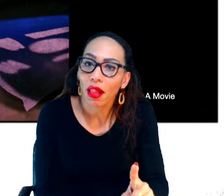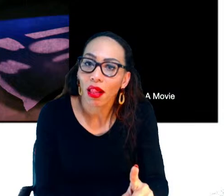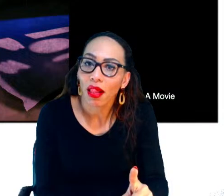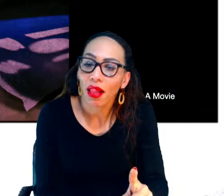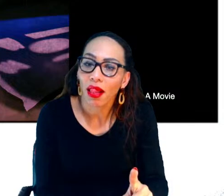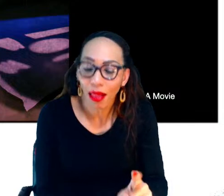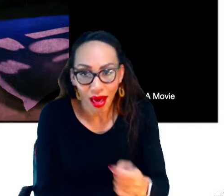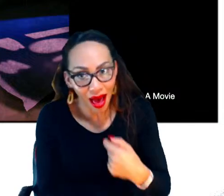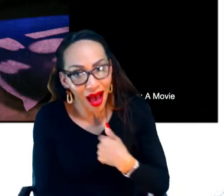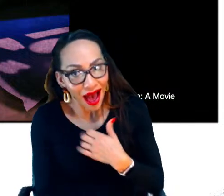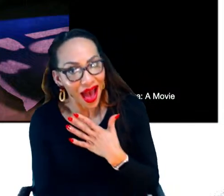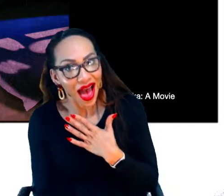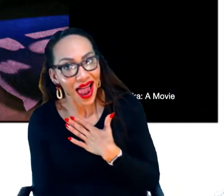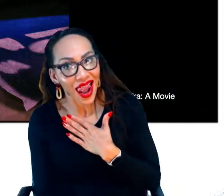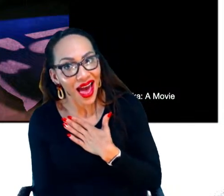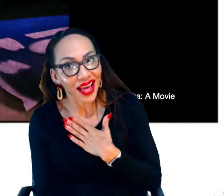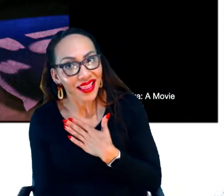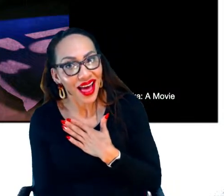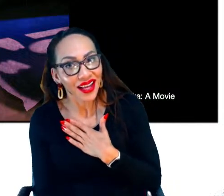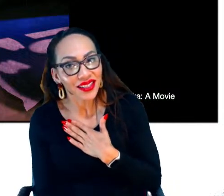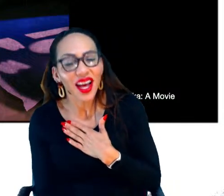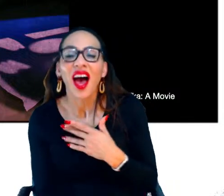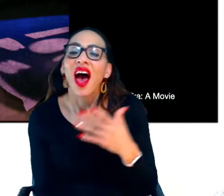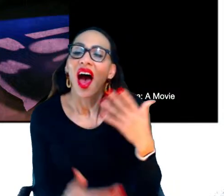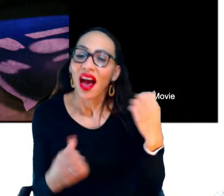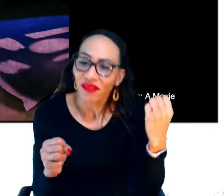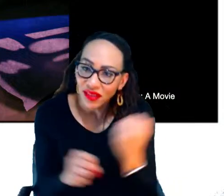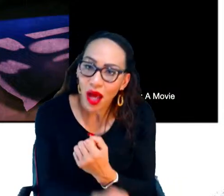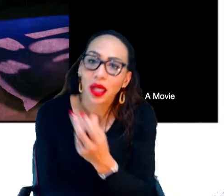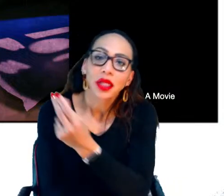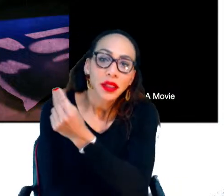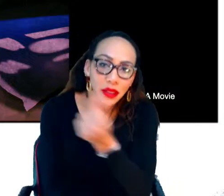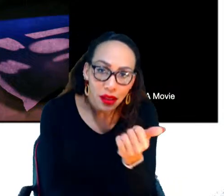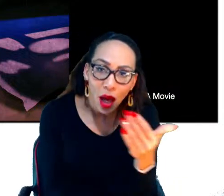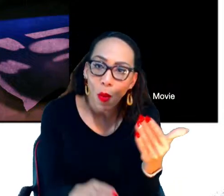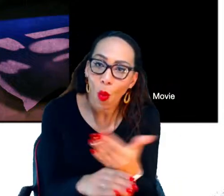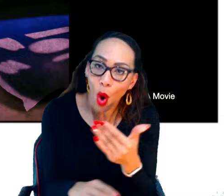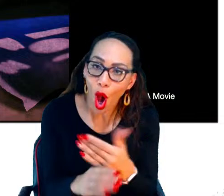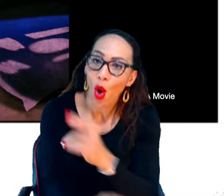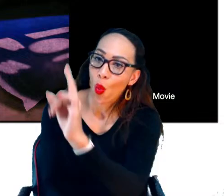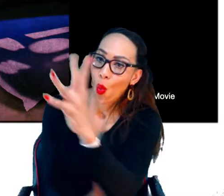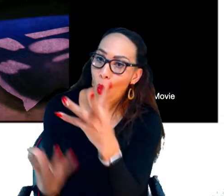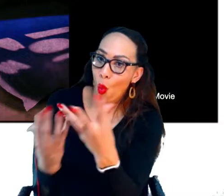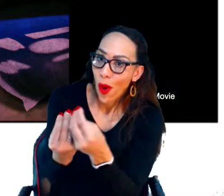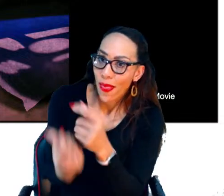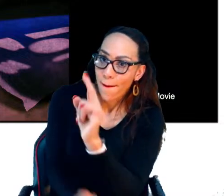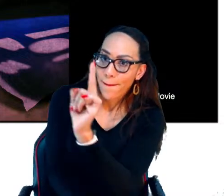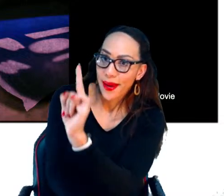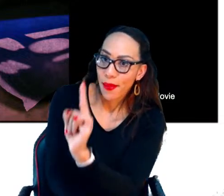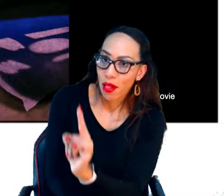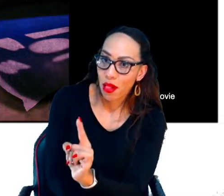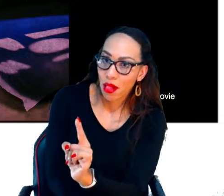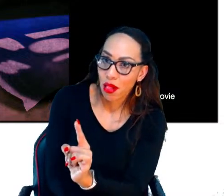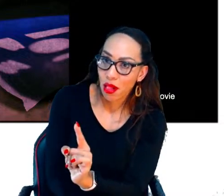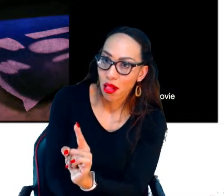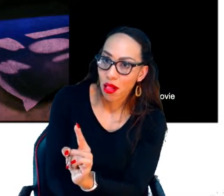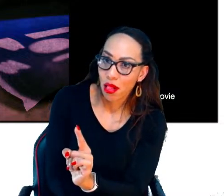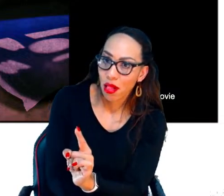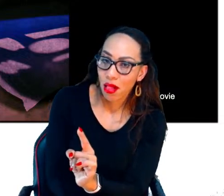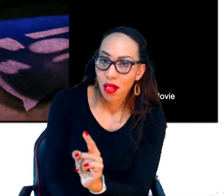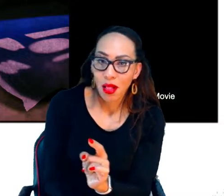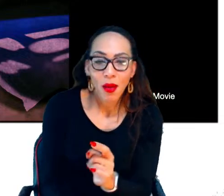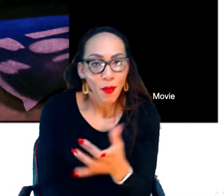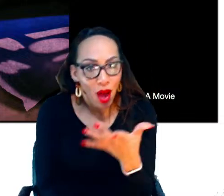have sort of done some work with people in them, but I kind of like the idea of making some kind of Kafkaesque